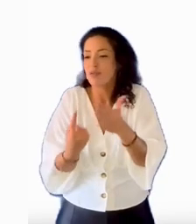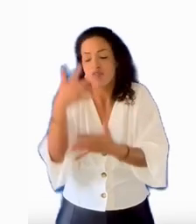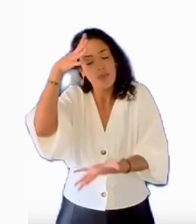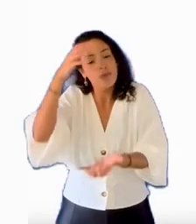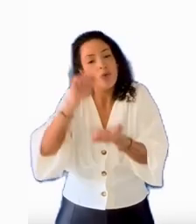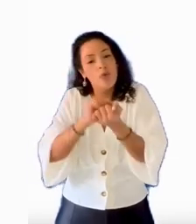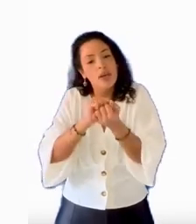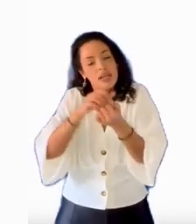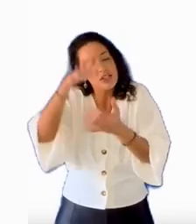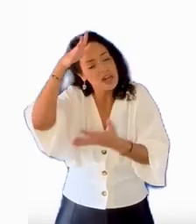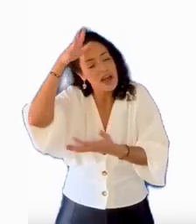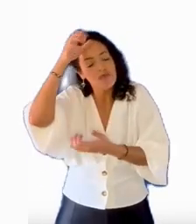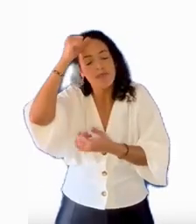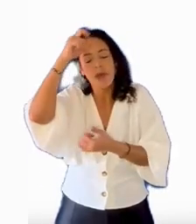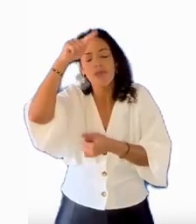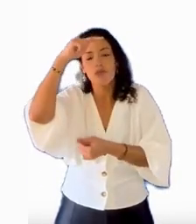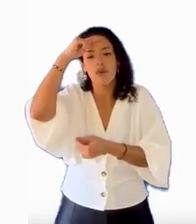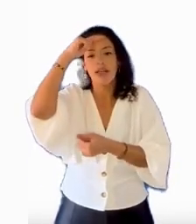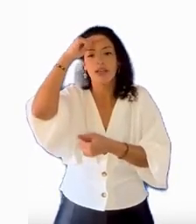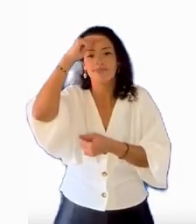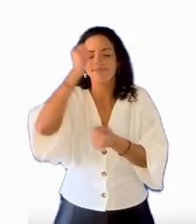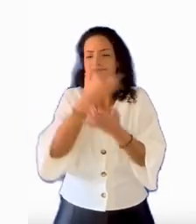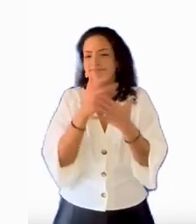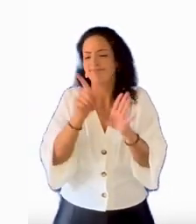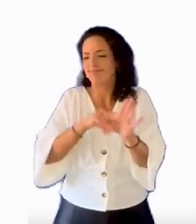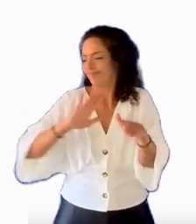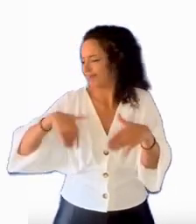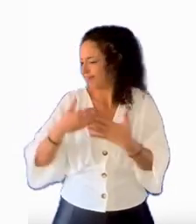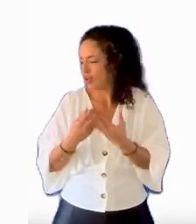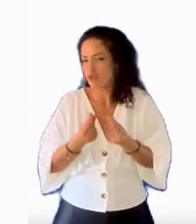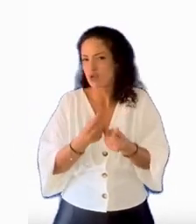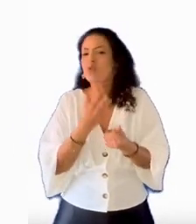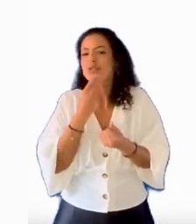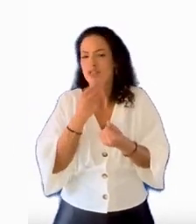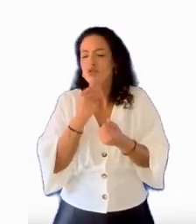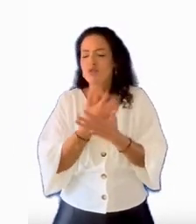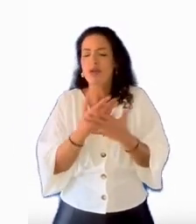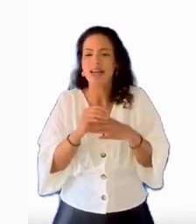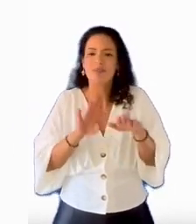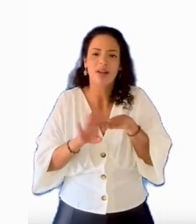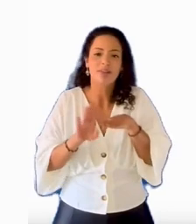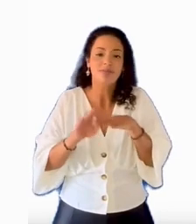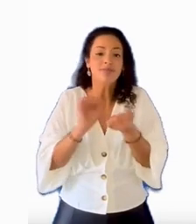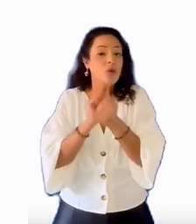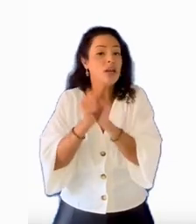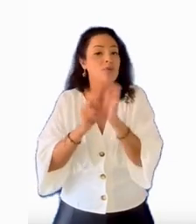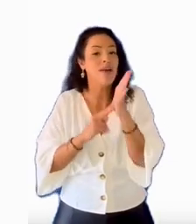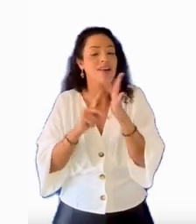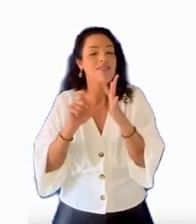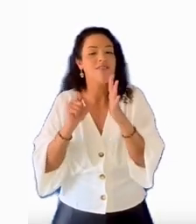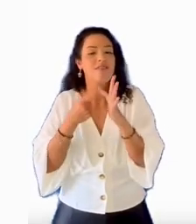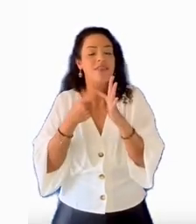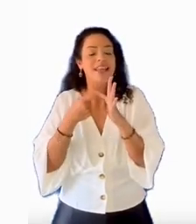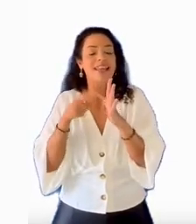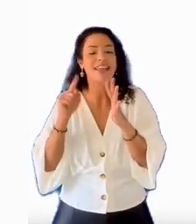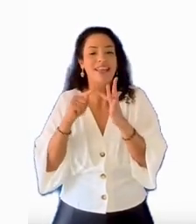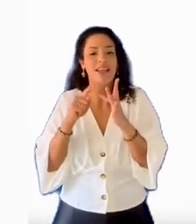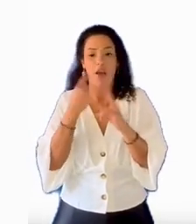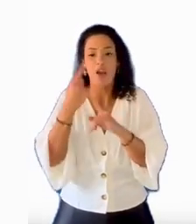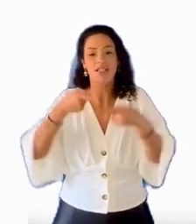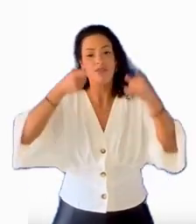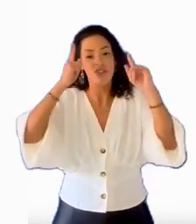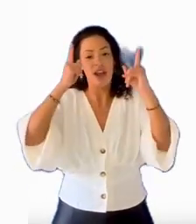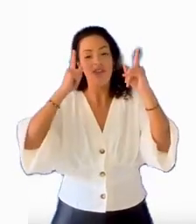Over the past 10 years, I have introduced a number of resources into my practice, thanks to my colleague Vicky, who's our Director of Therapeutic